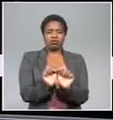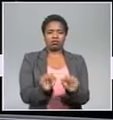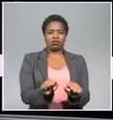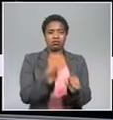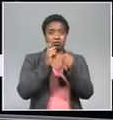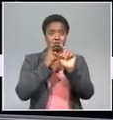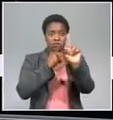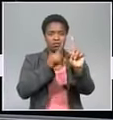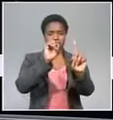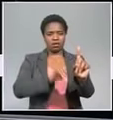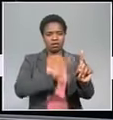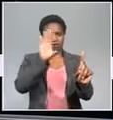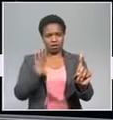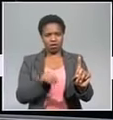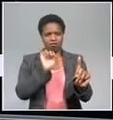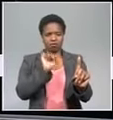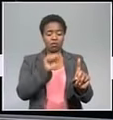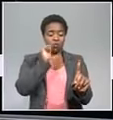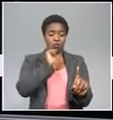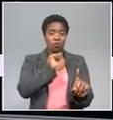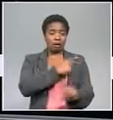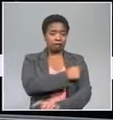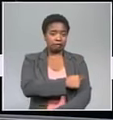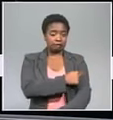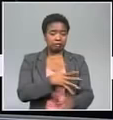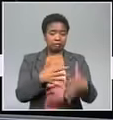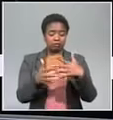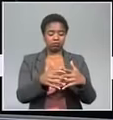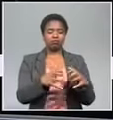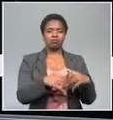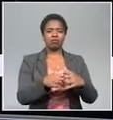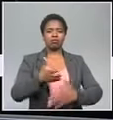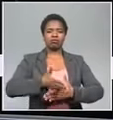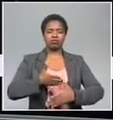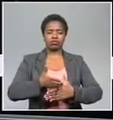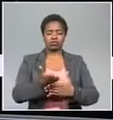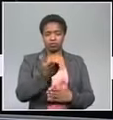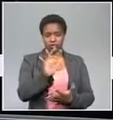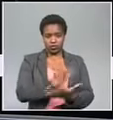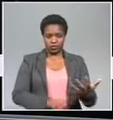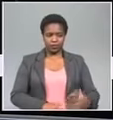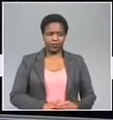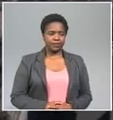put the country at the forefront of medical innovation while creating jobs. Tanya Neft has the story.